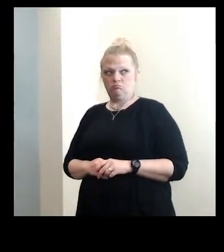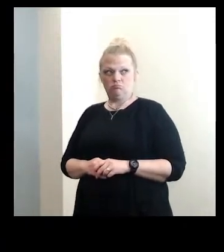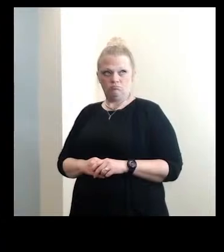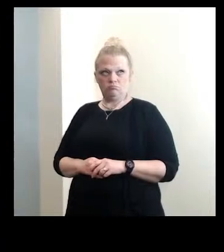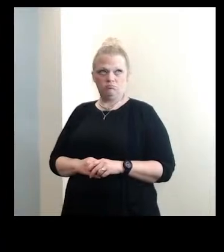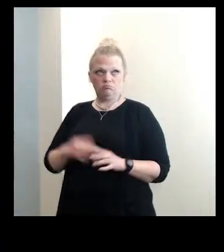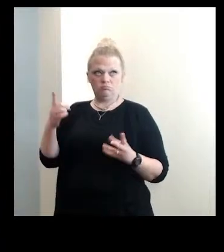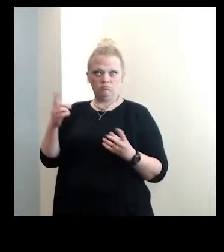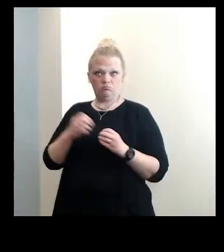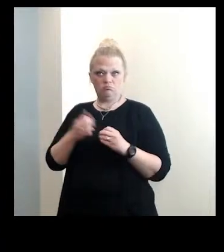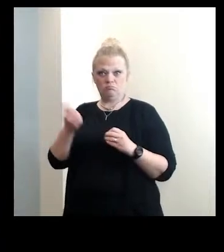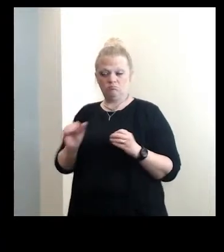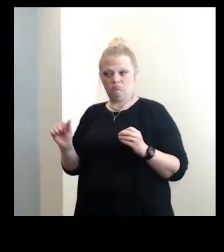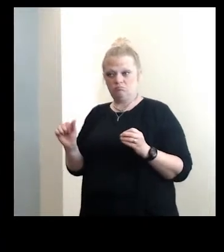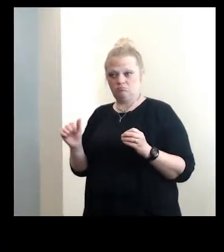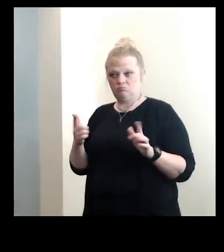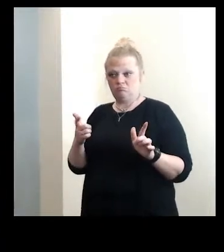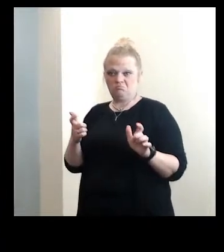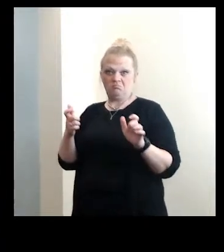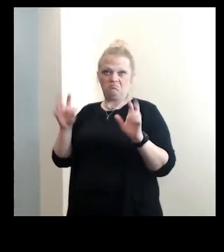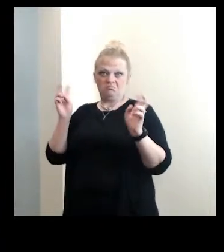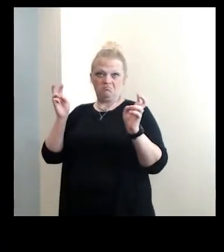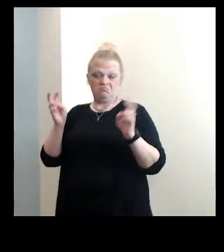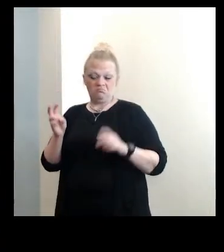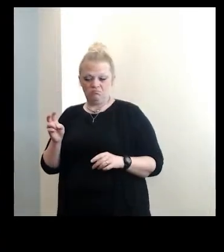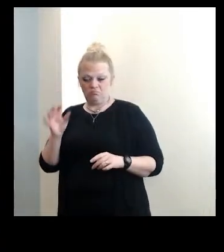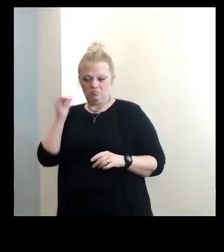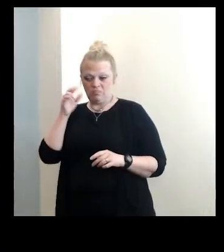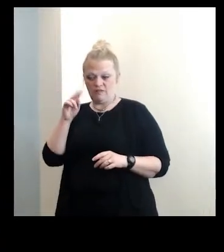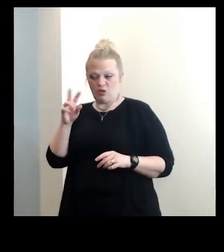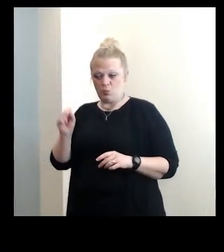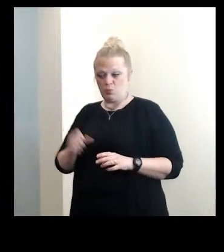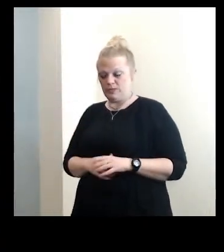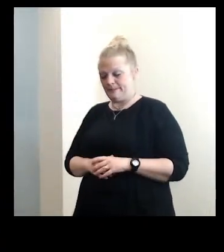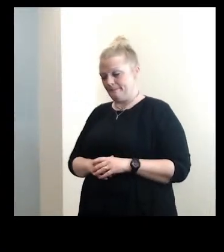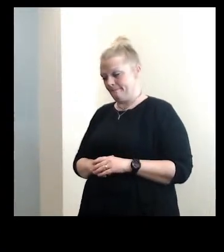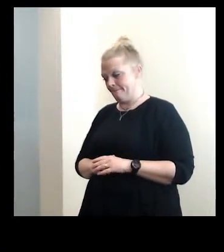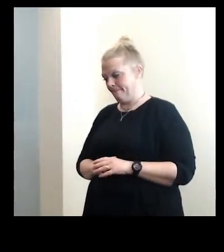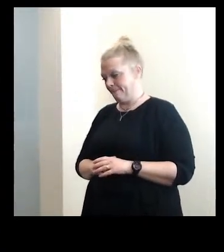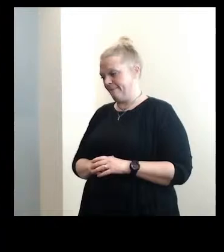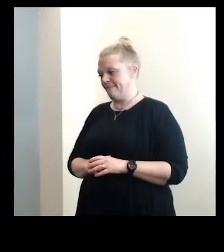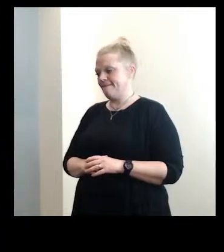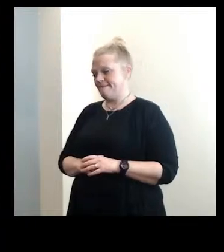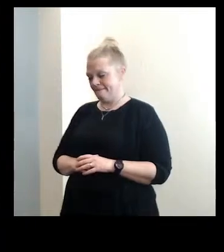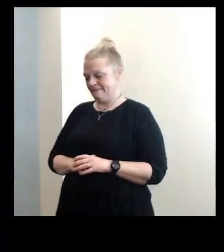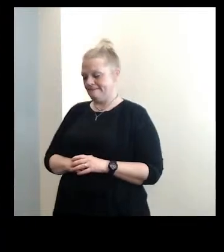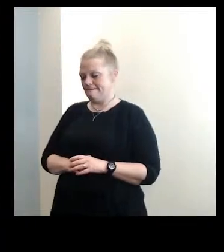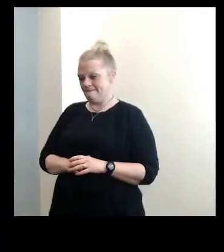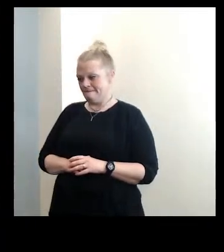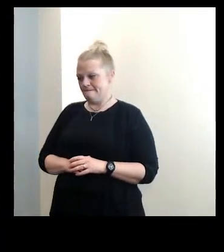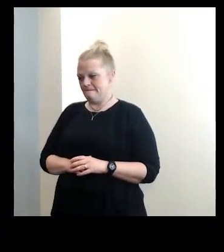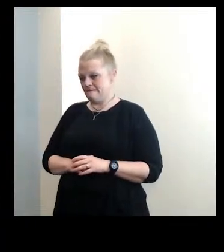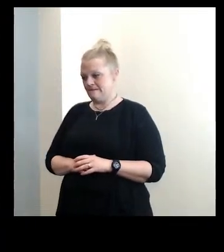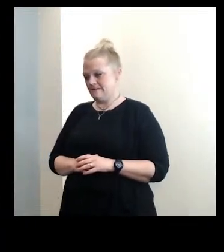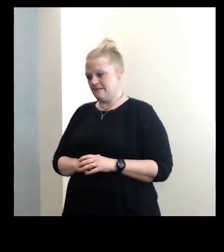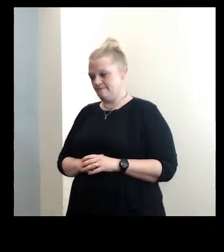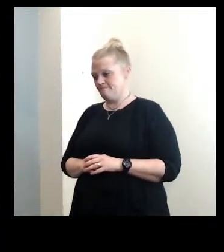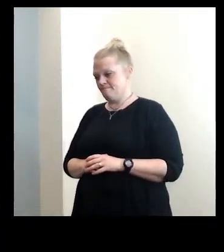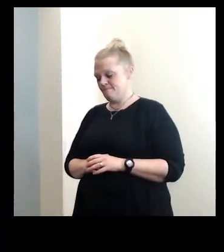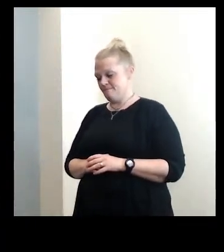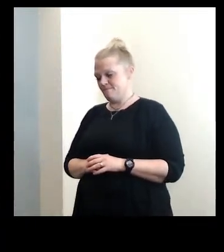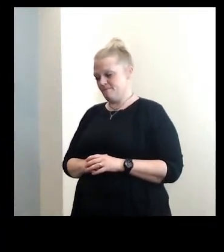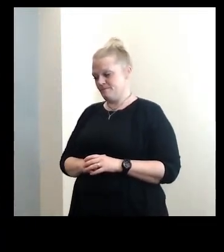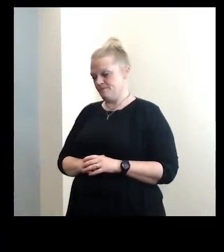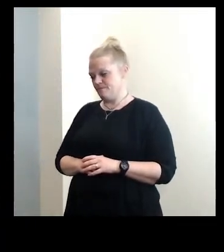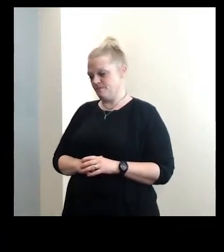We'll do one more round, a speed round, so to speak. Sandra Tan, any more questions? Yes, thanks. So there